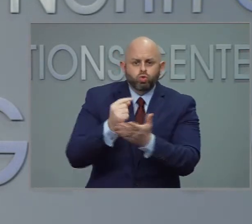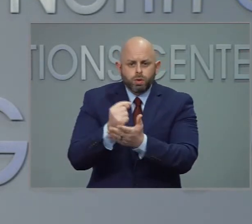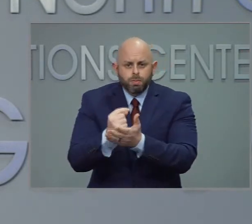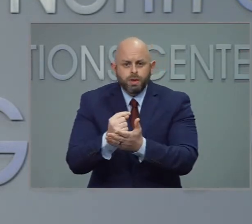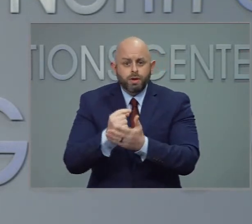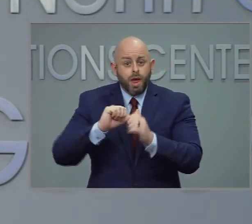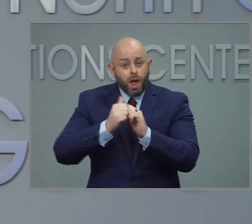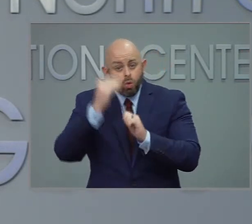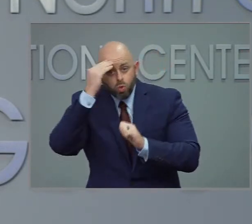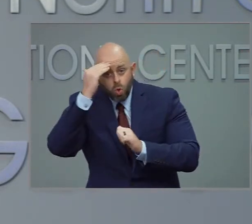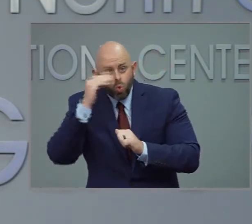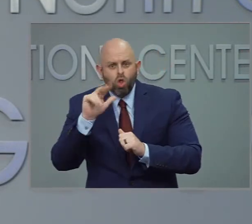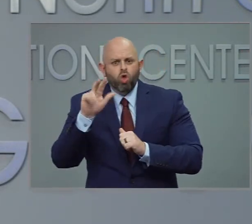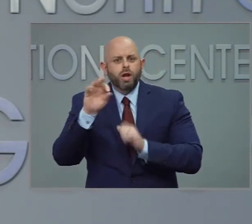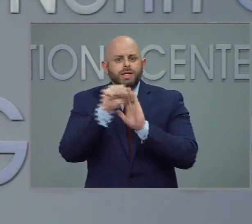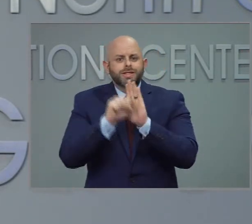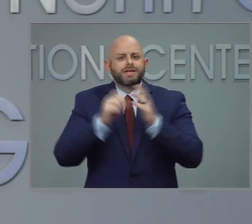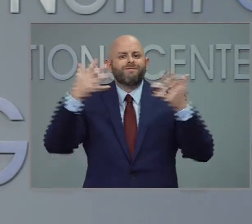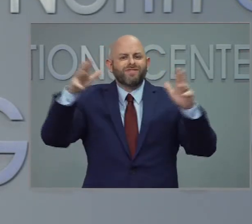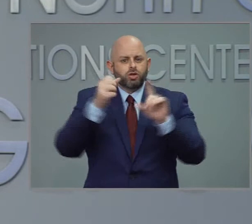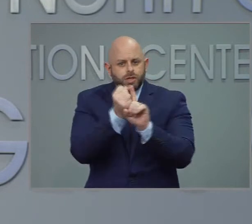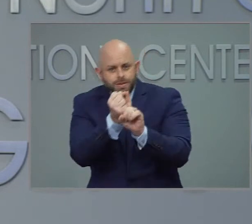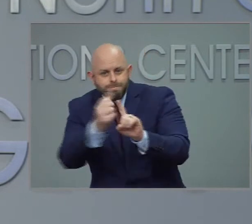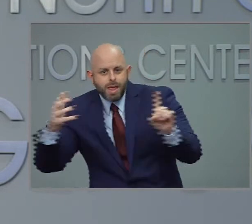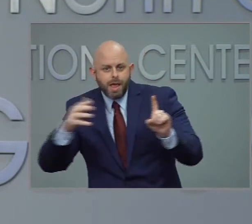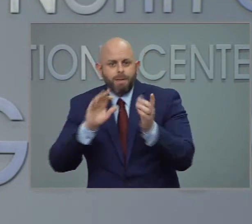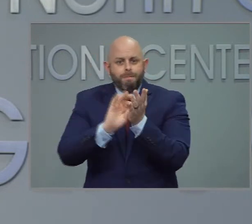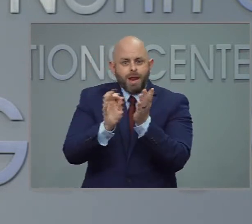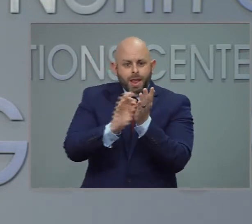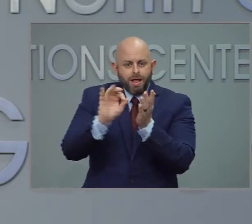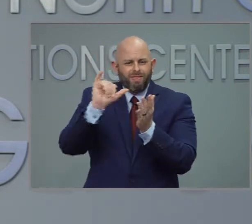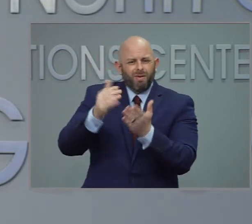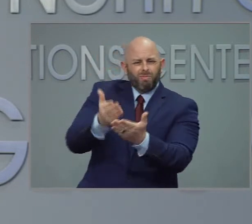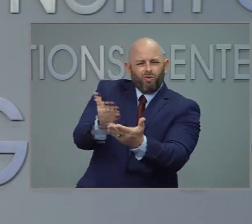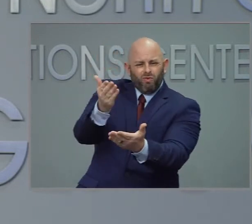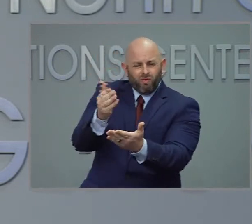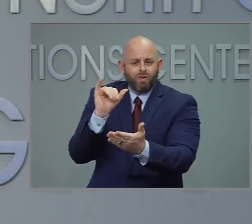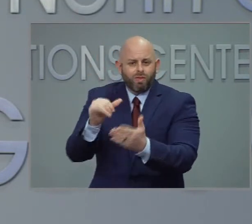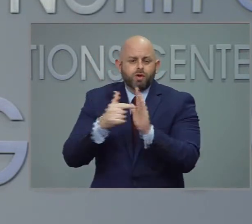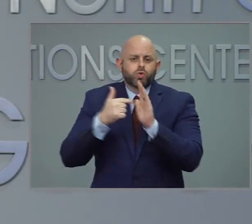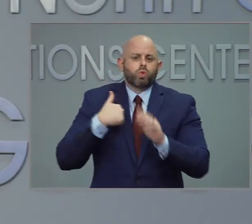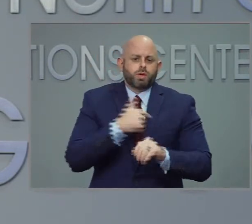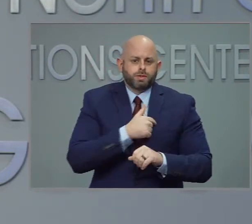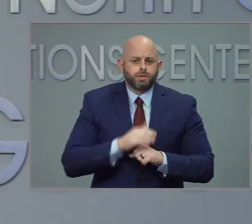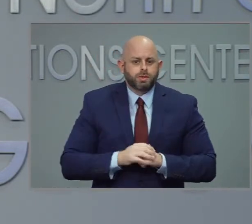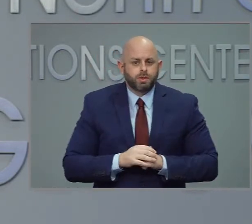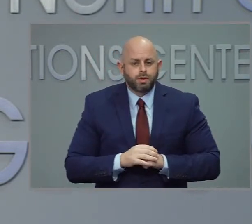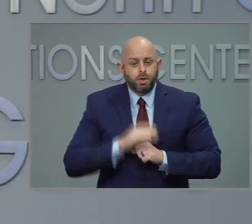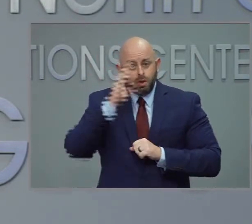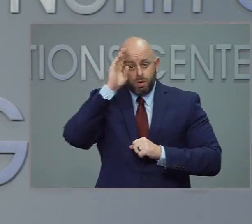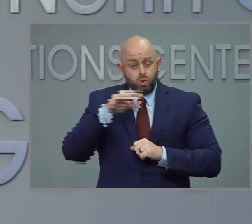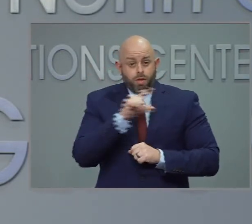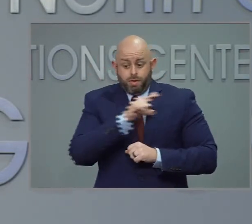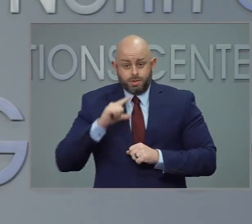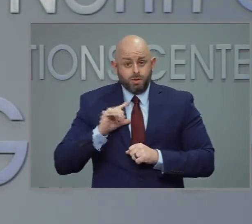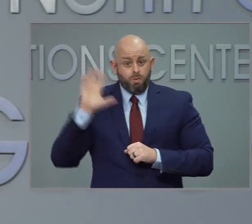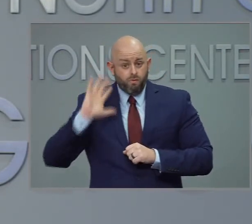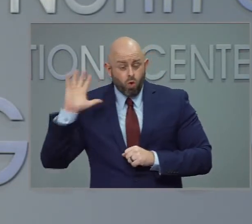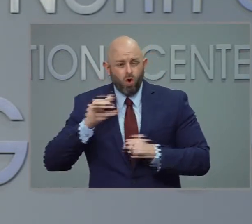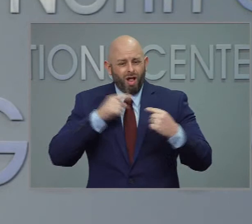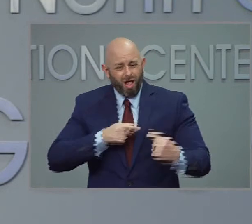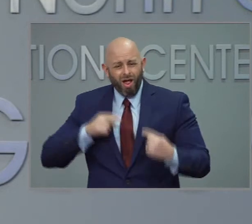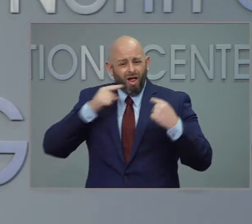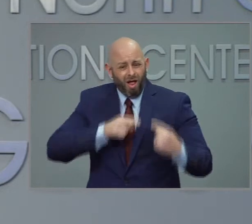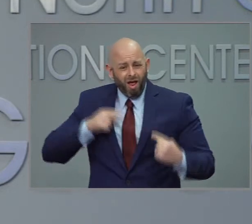states that have expanded it shows us. Now, I know legislative leaders in the past have opposed it, and they've had their